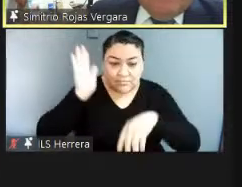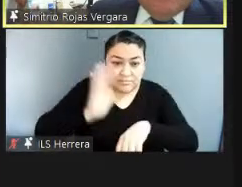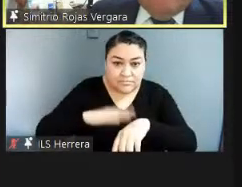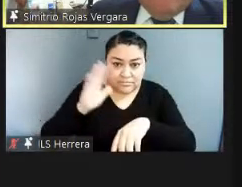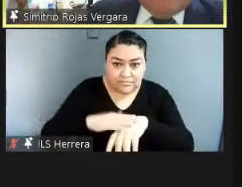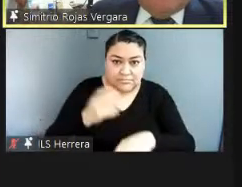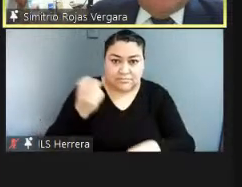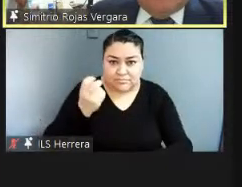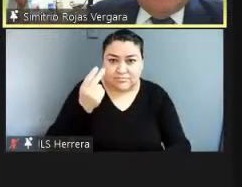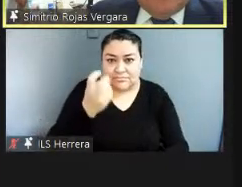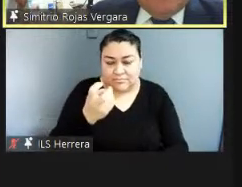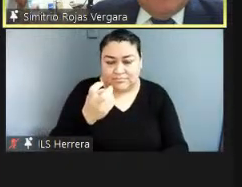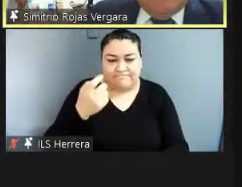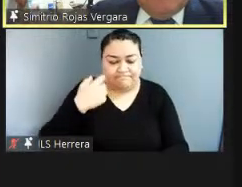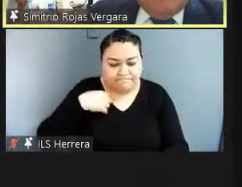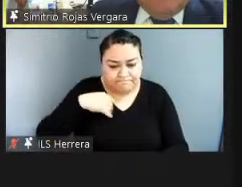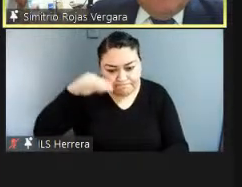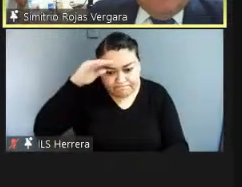able to